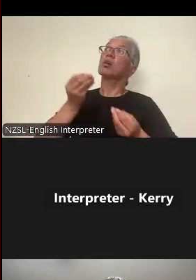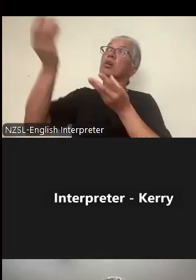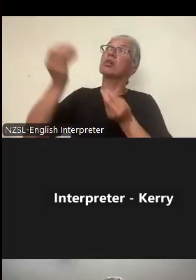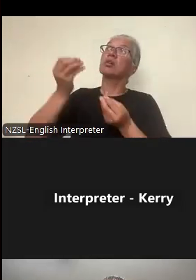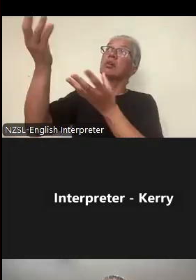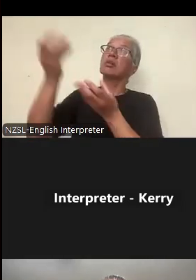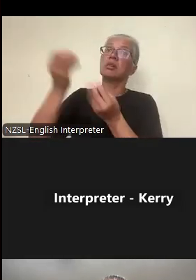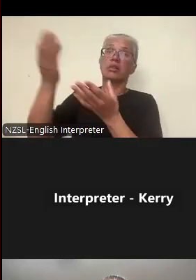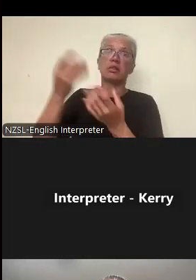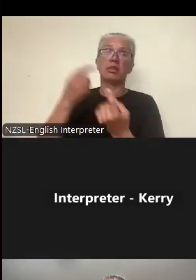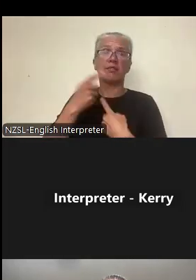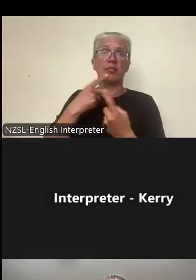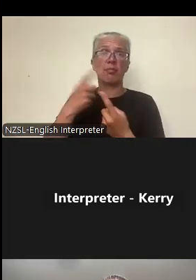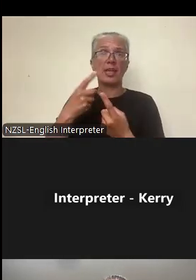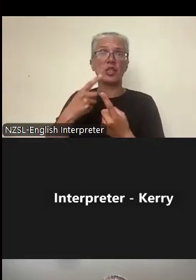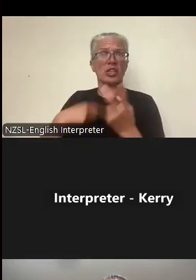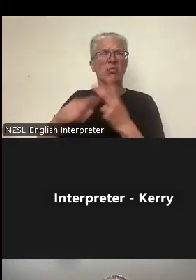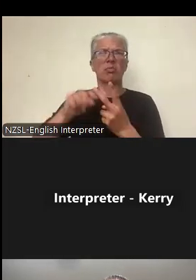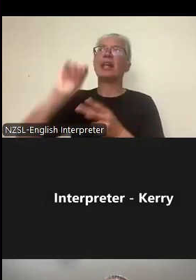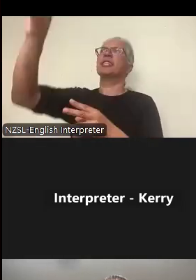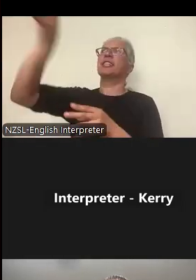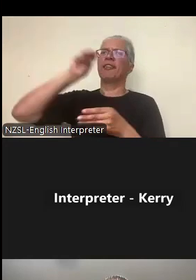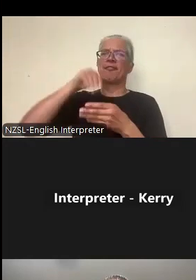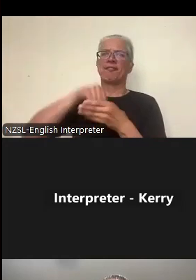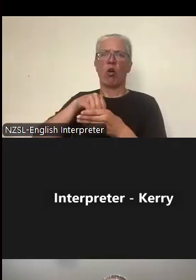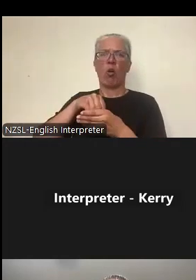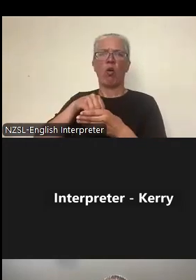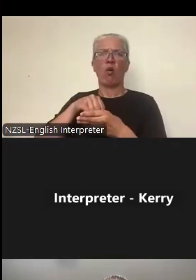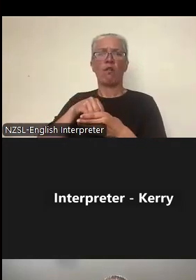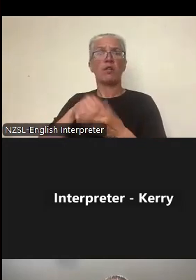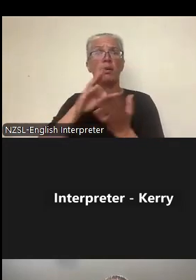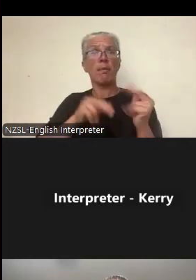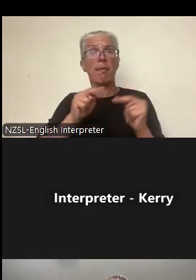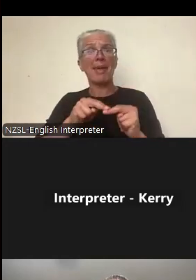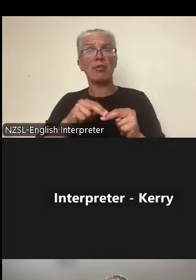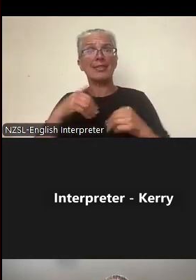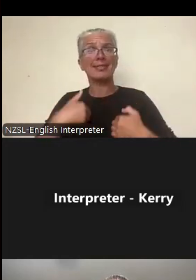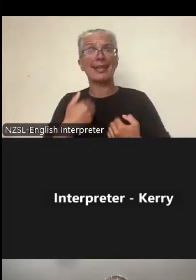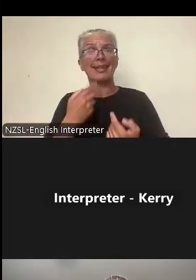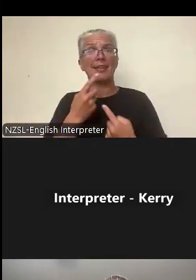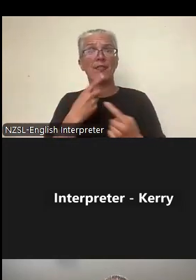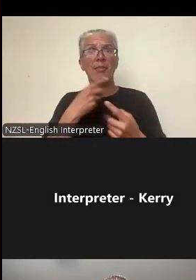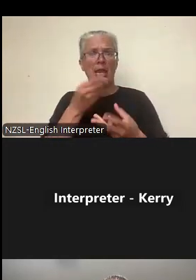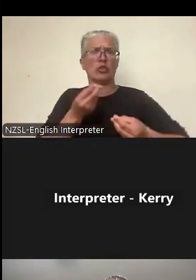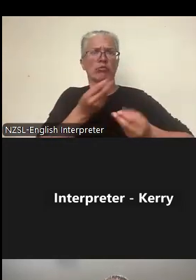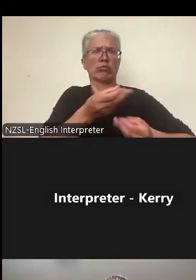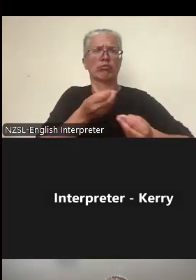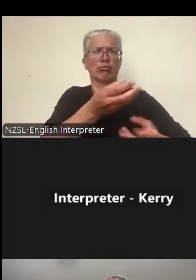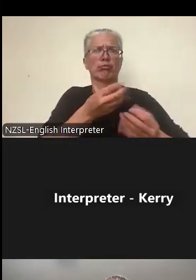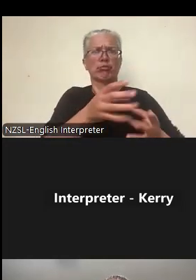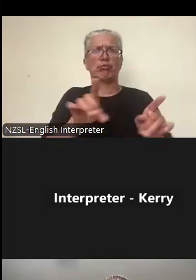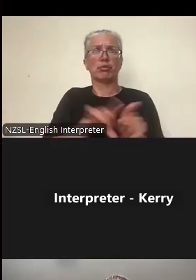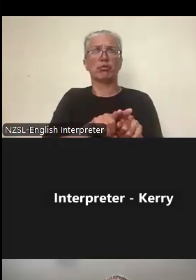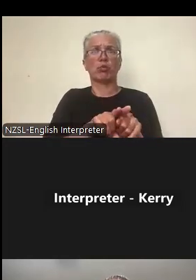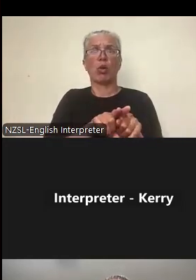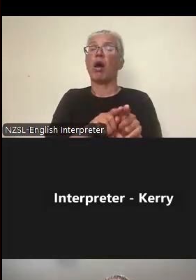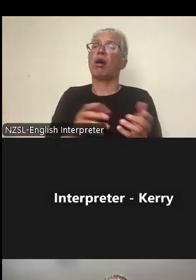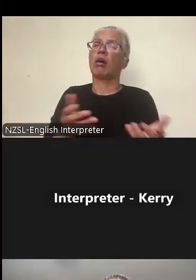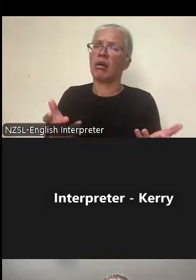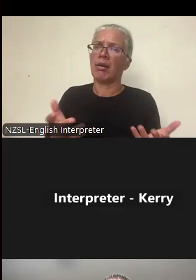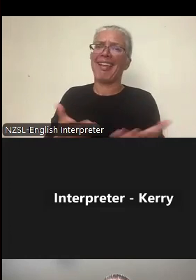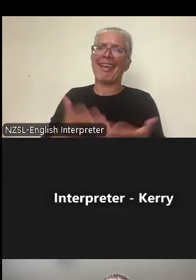involved, and the parents have the information that they need as you go forward. because any major change